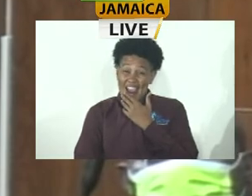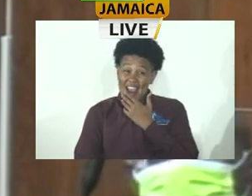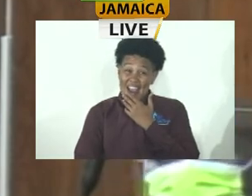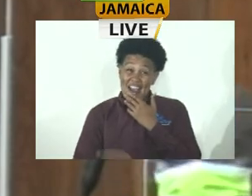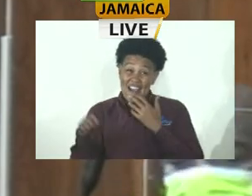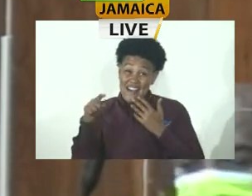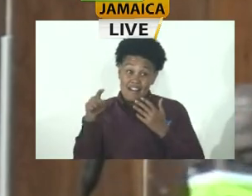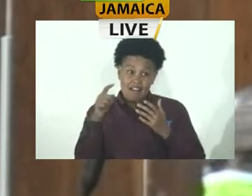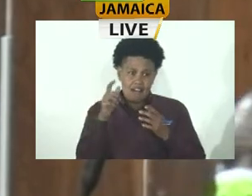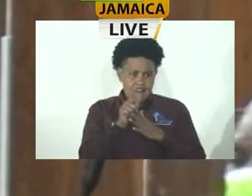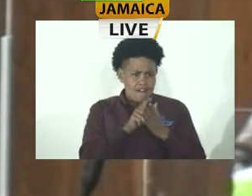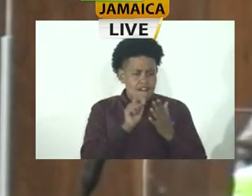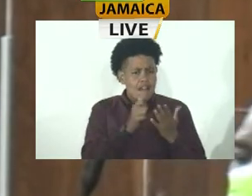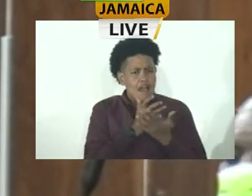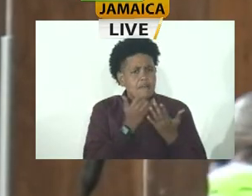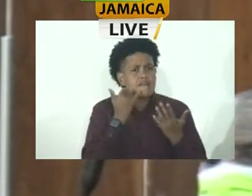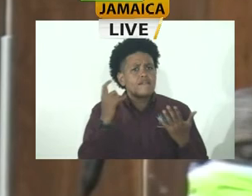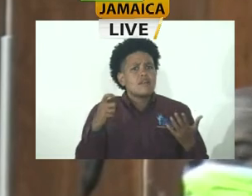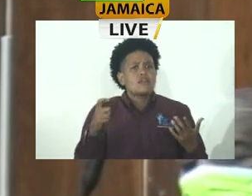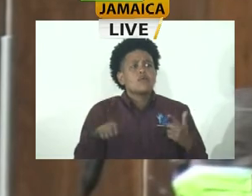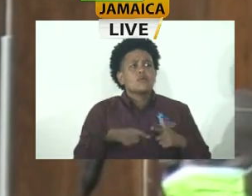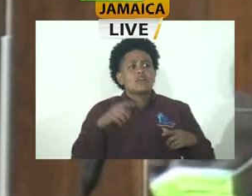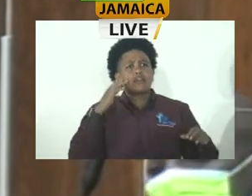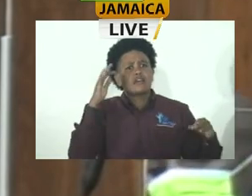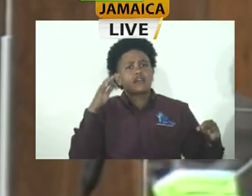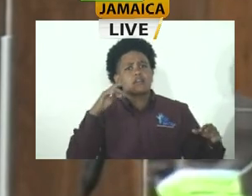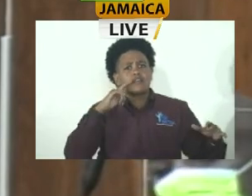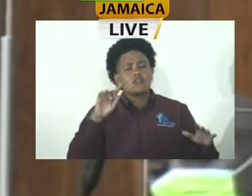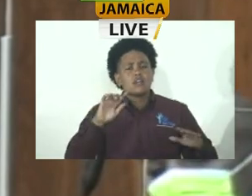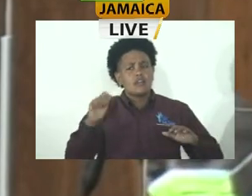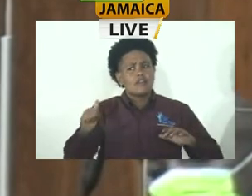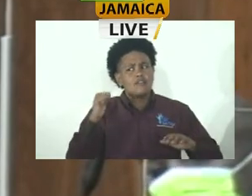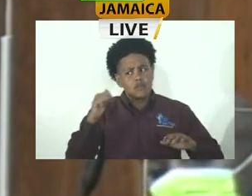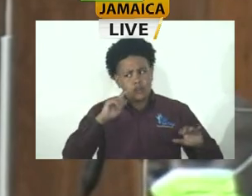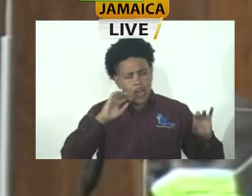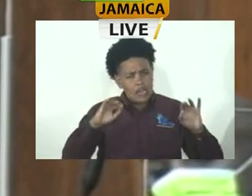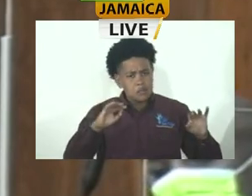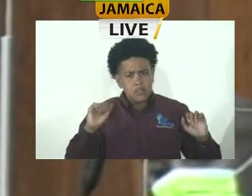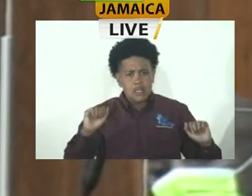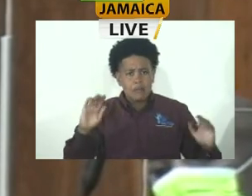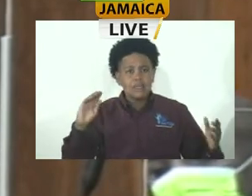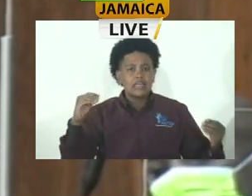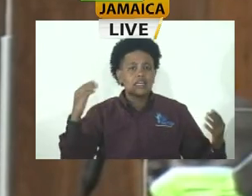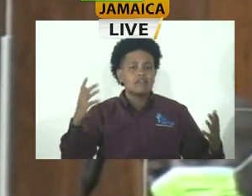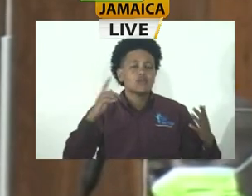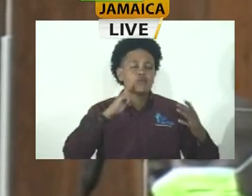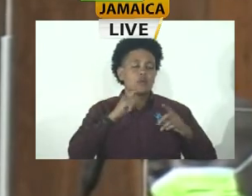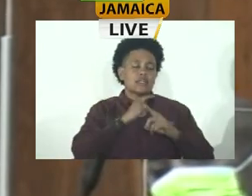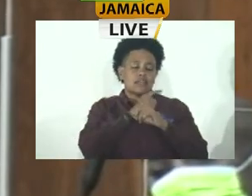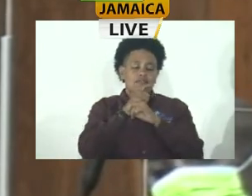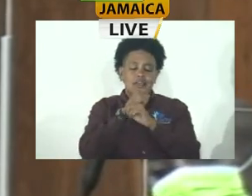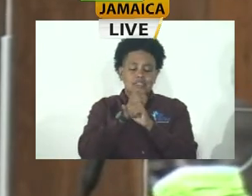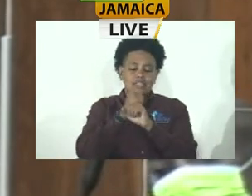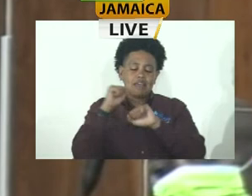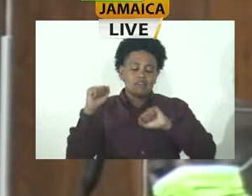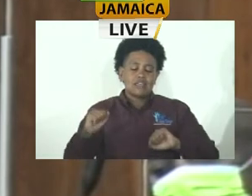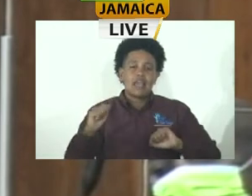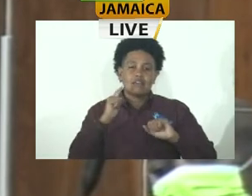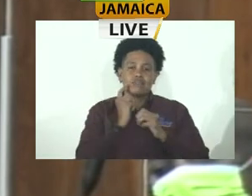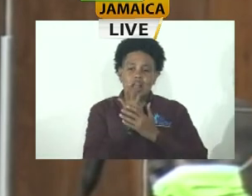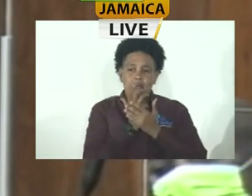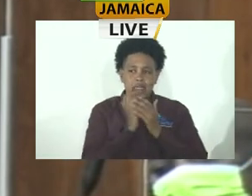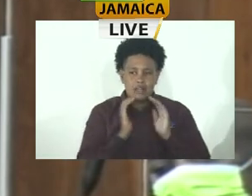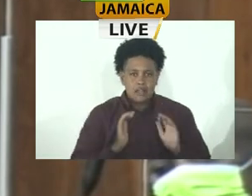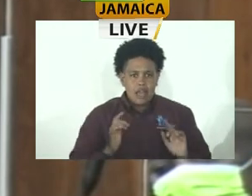speaker when a decision is refused an explanation can be given so the defense can appeal